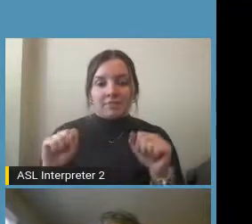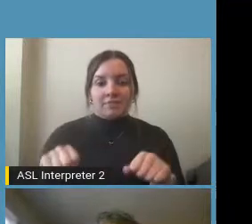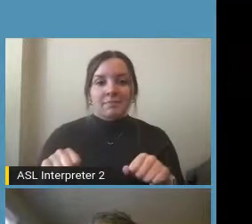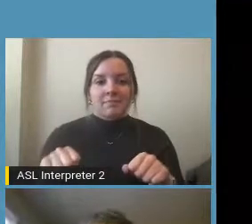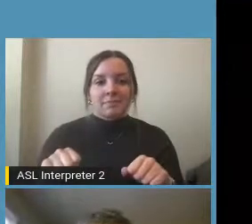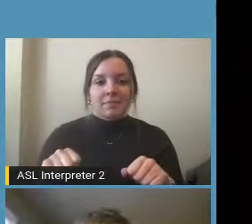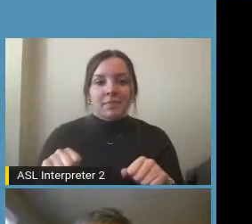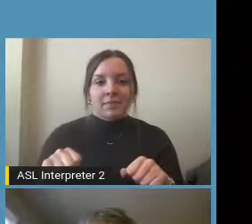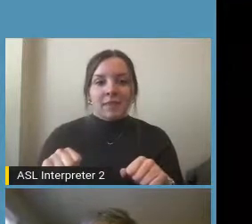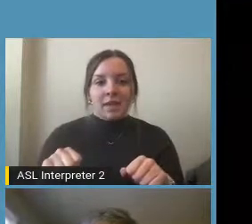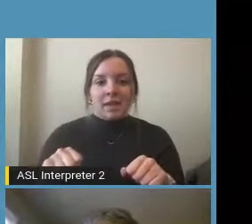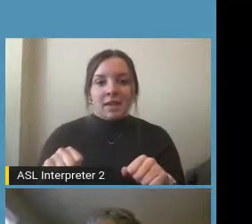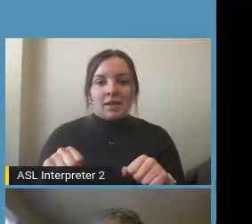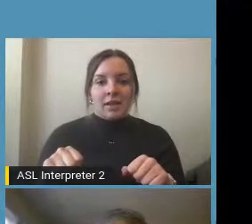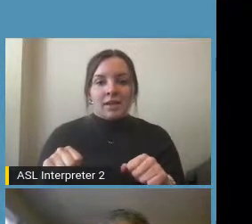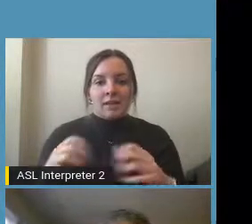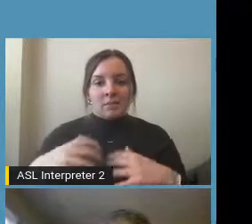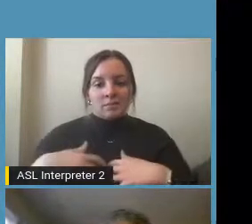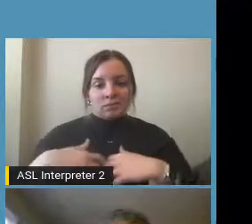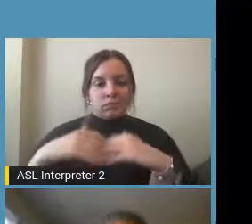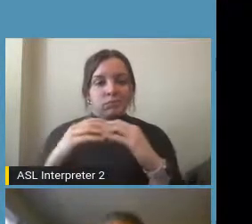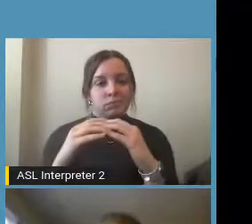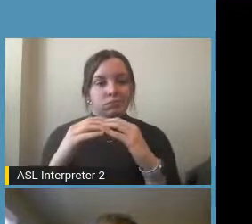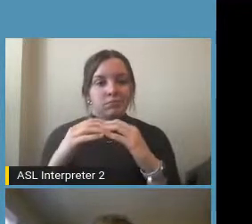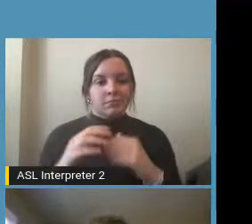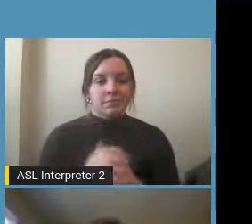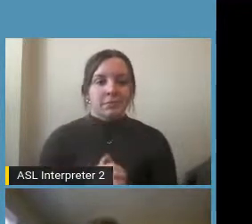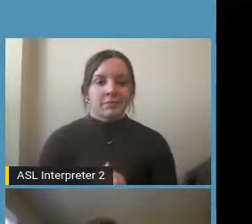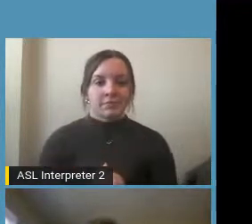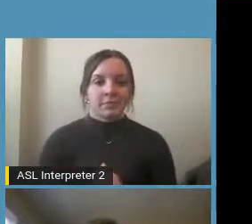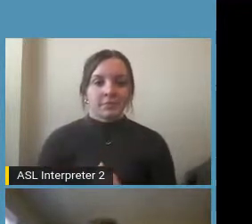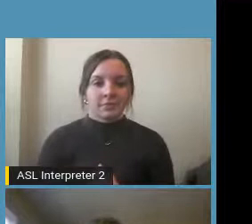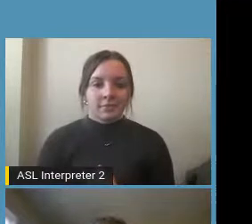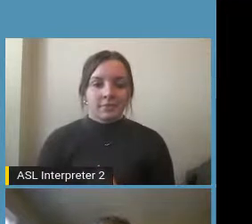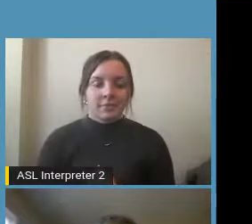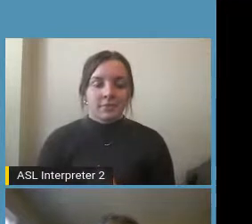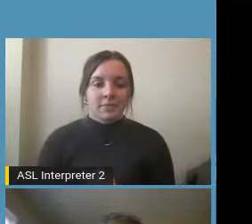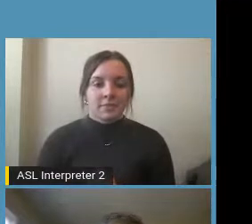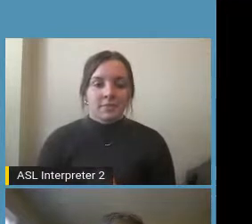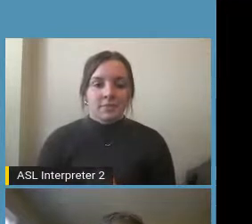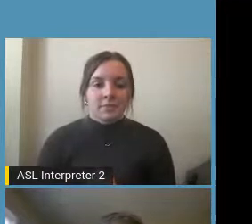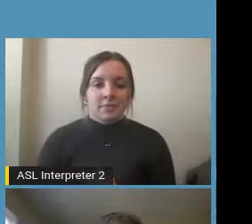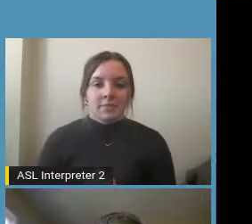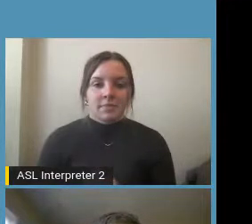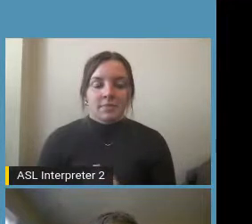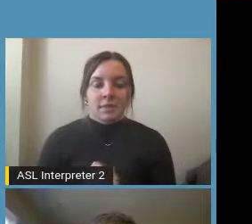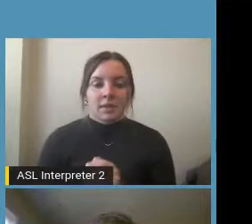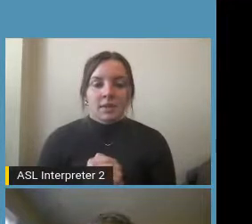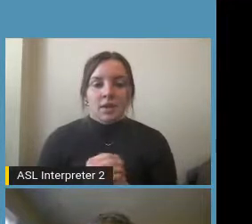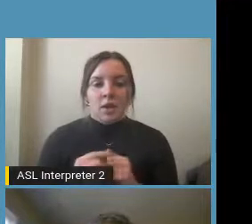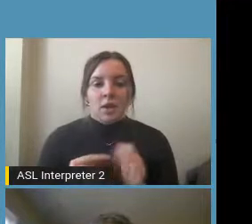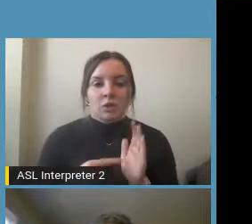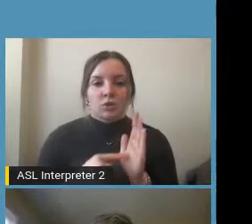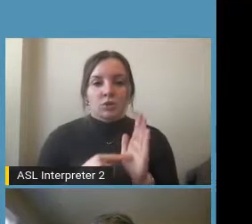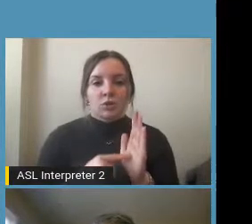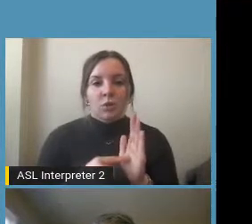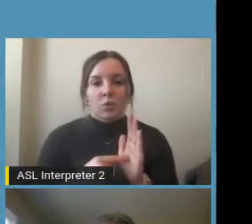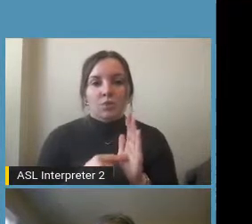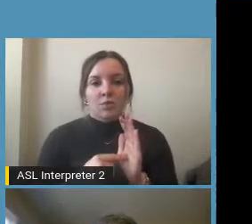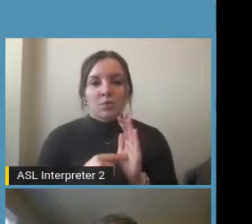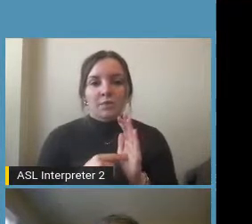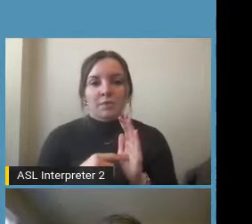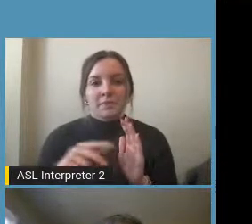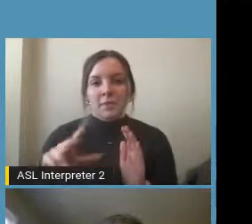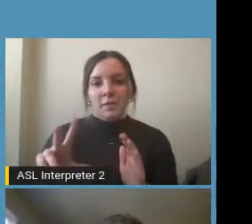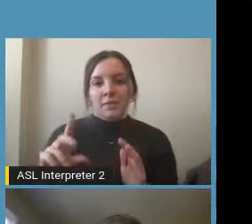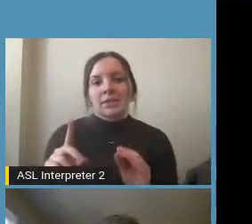to the dimensional accuracy of potential custom fit, to the dimensional accuracy of 3D scanning and digitization, you can